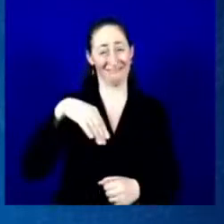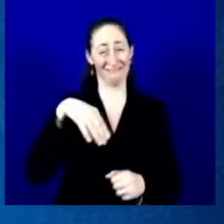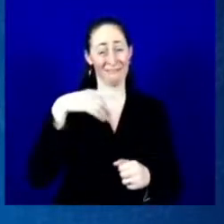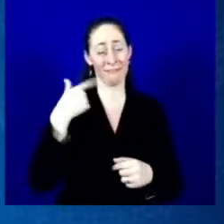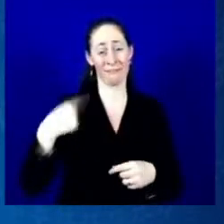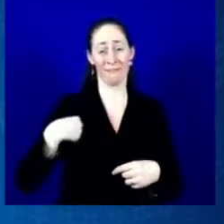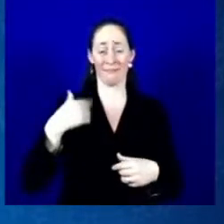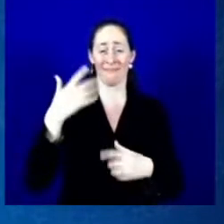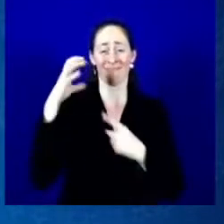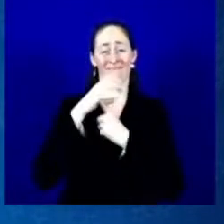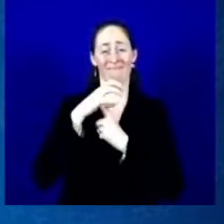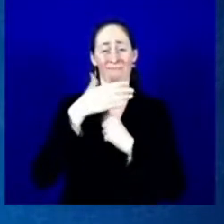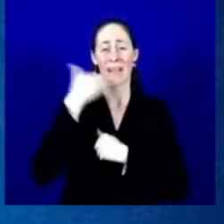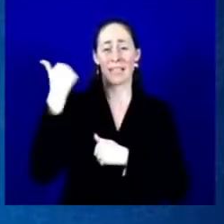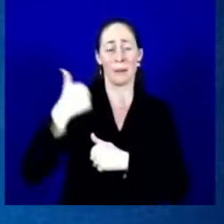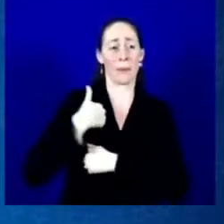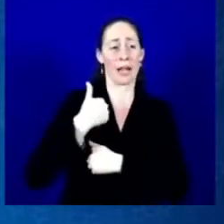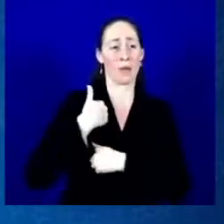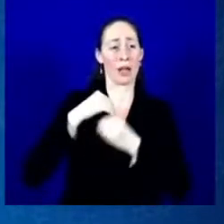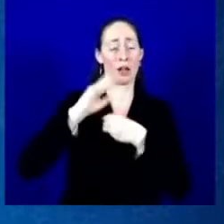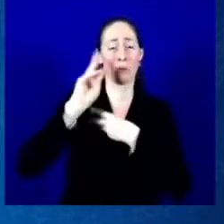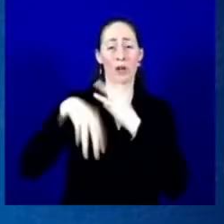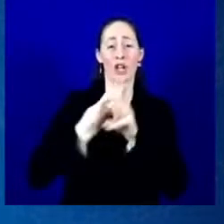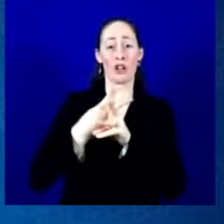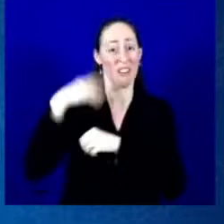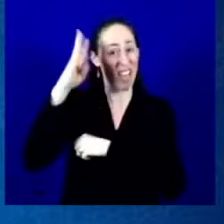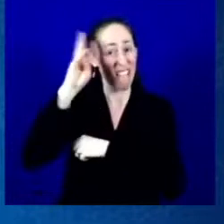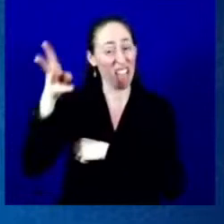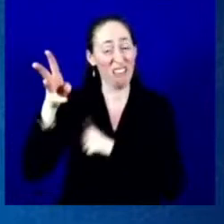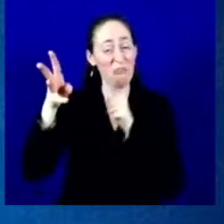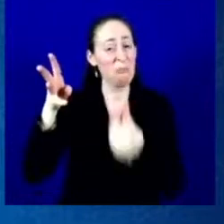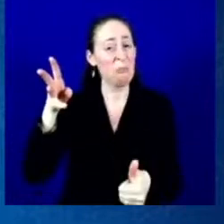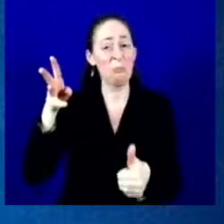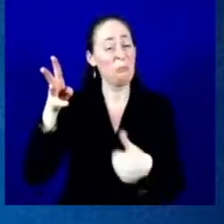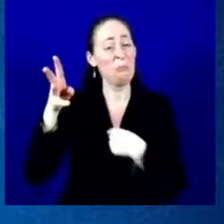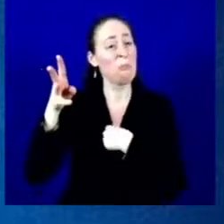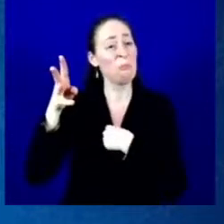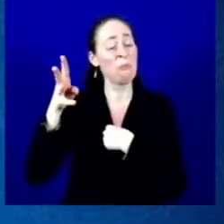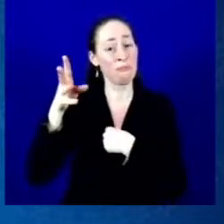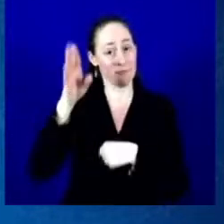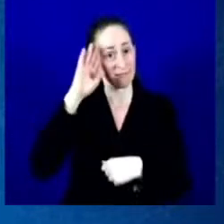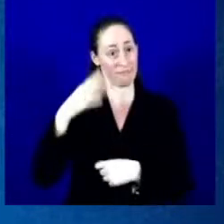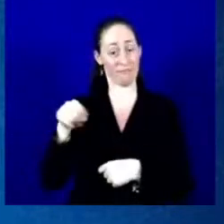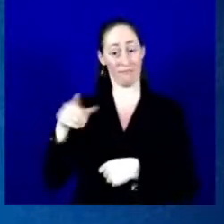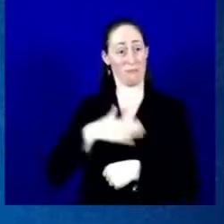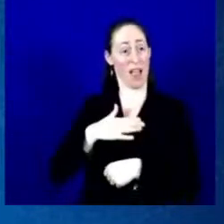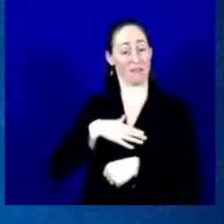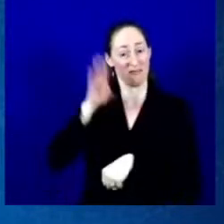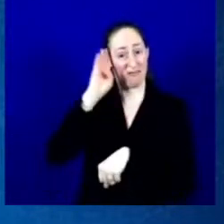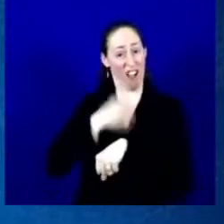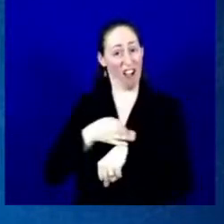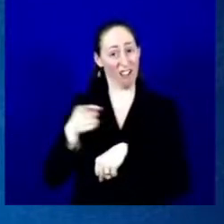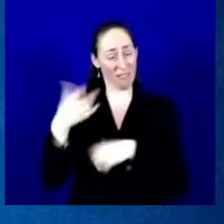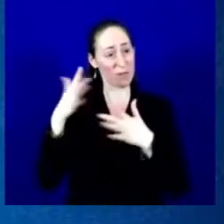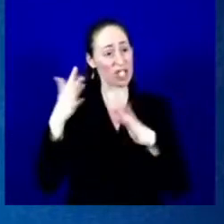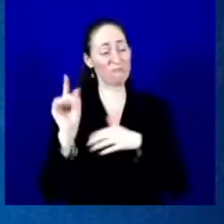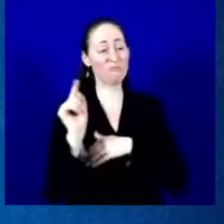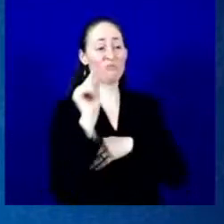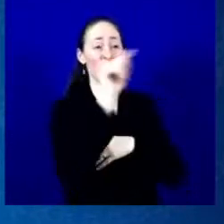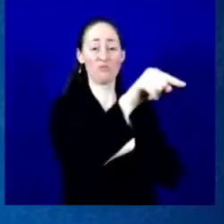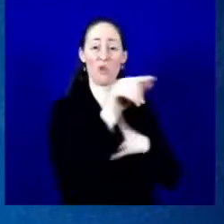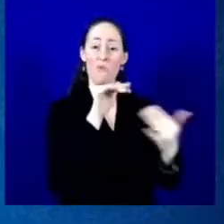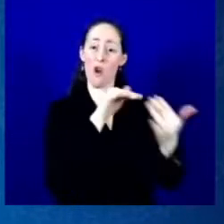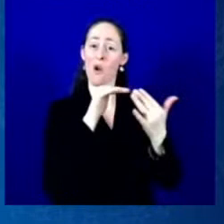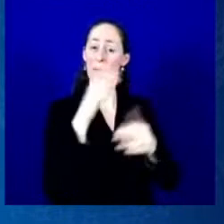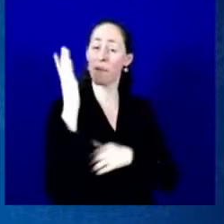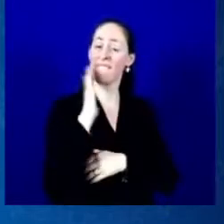I'm the first president in 40 years and knows what it means to have a son serving in a war zone. Today, we have service members serving in the same